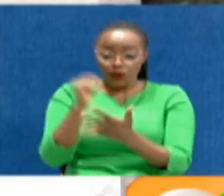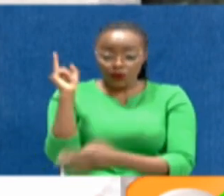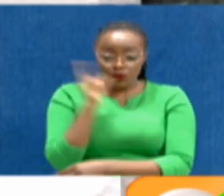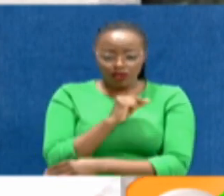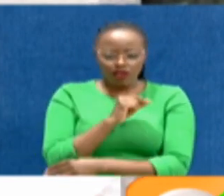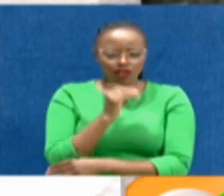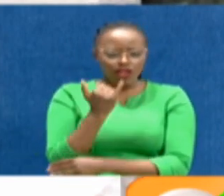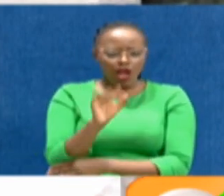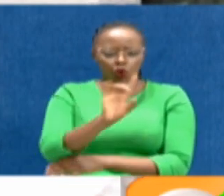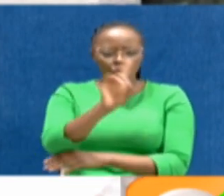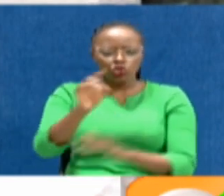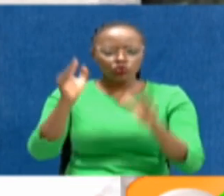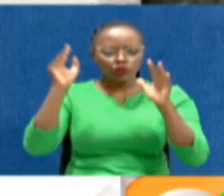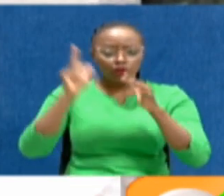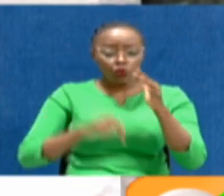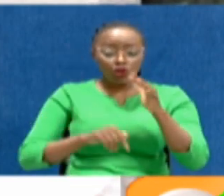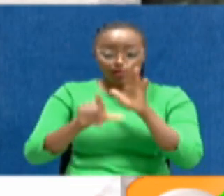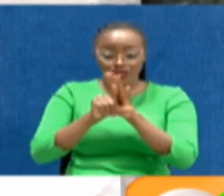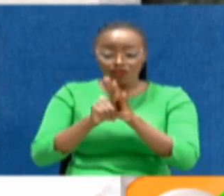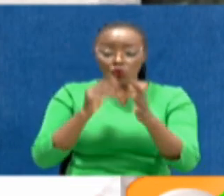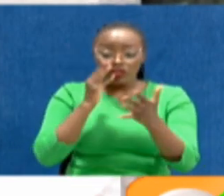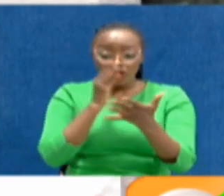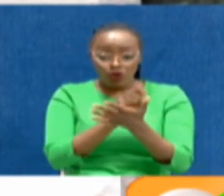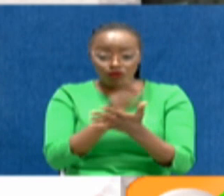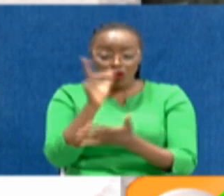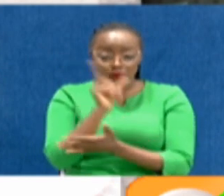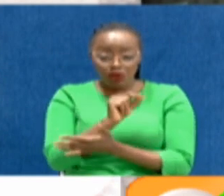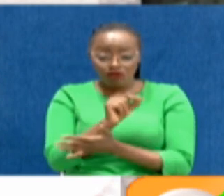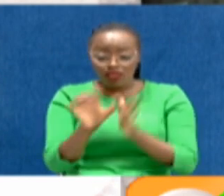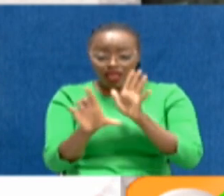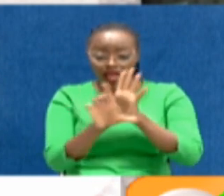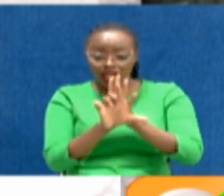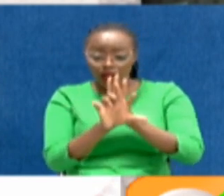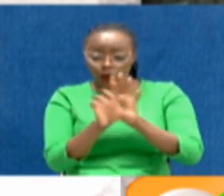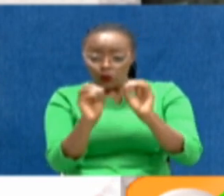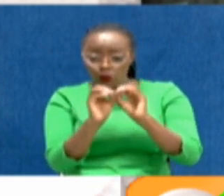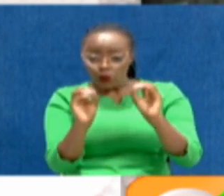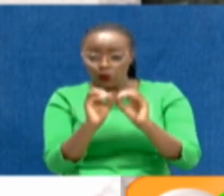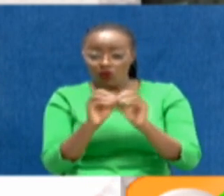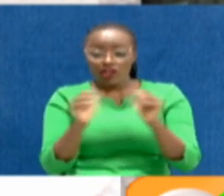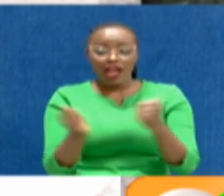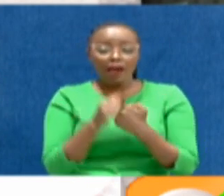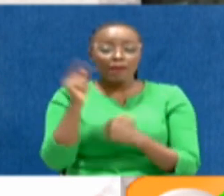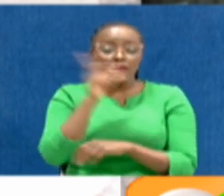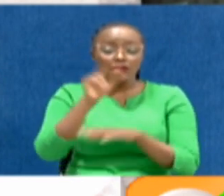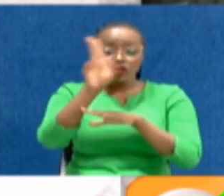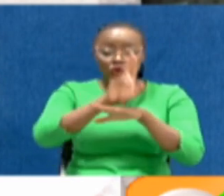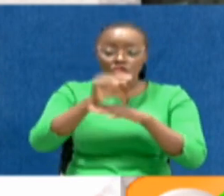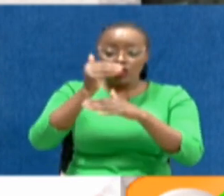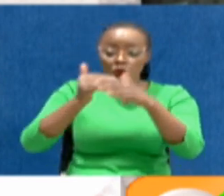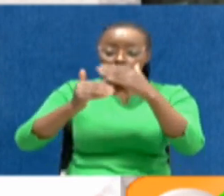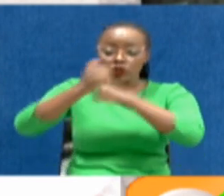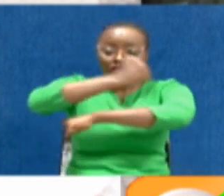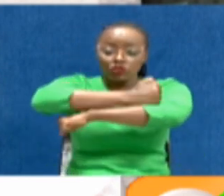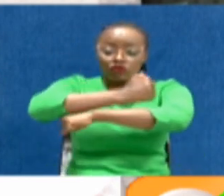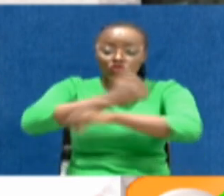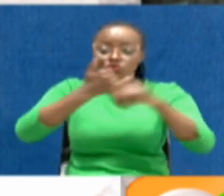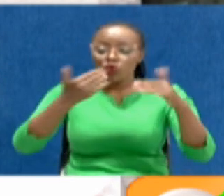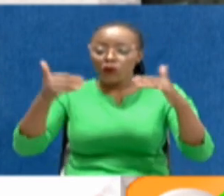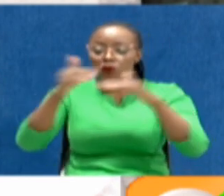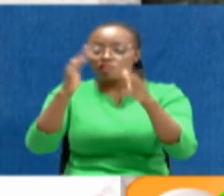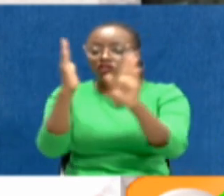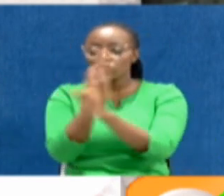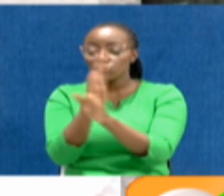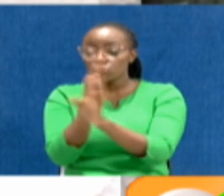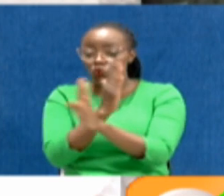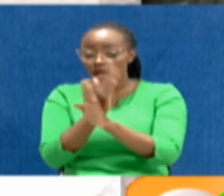the question, was the government legitimizing an illegality that had already taken place and using building of a school as a cover to